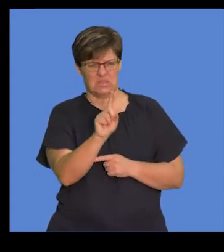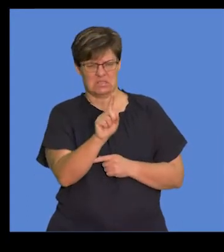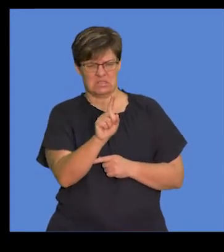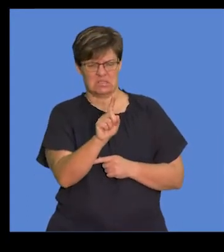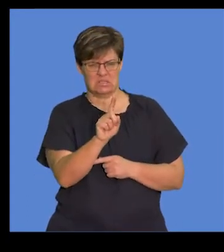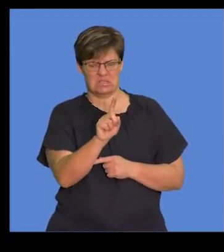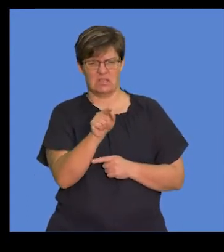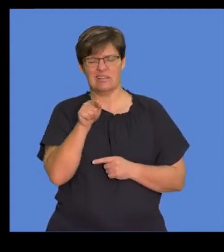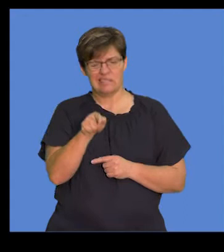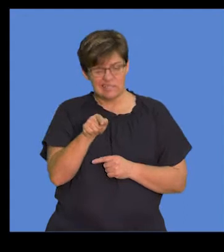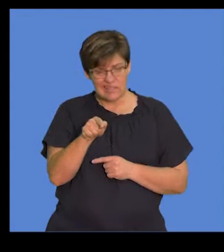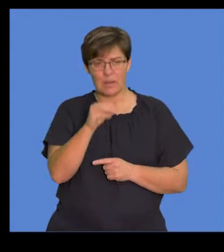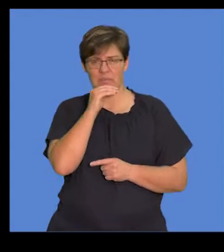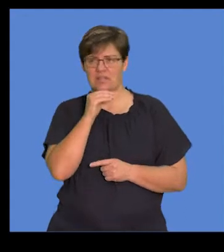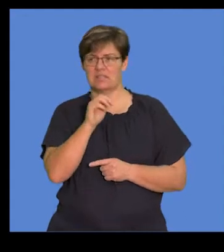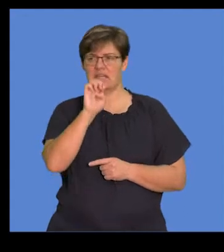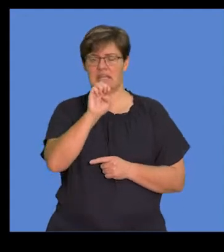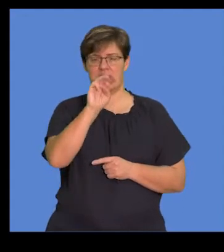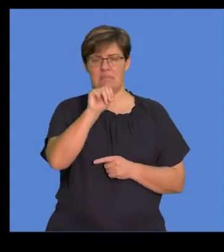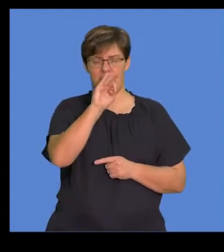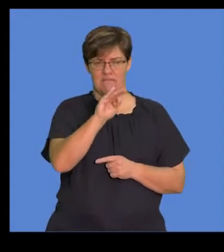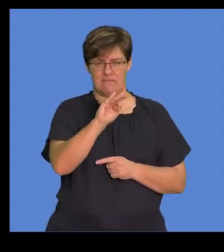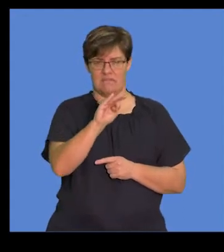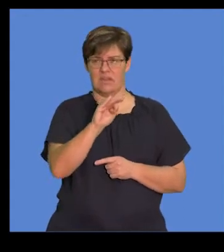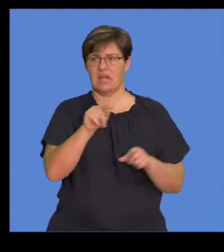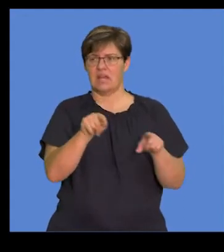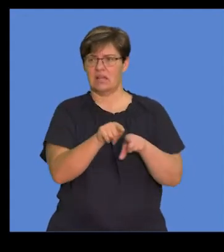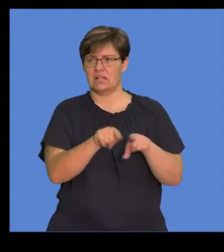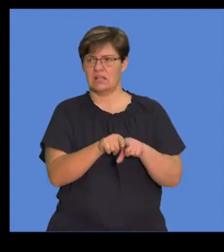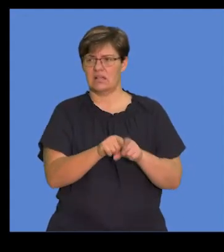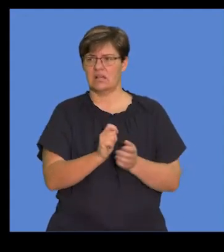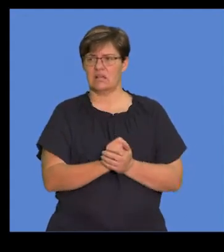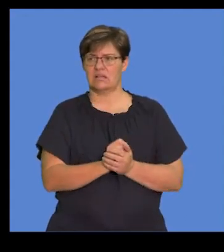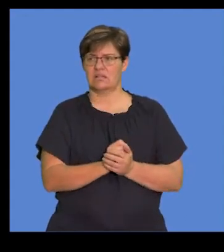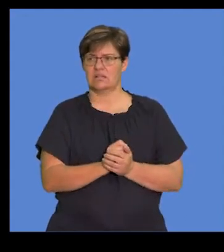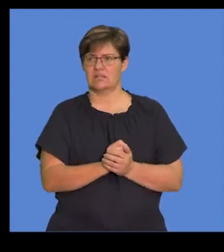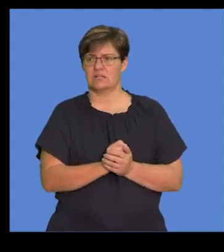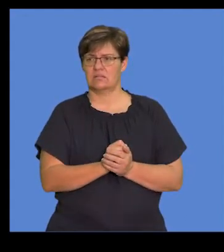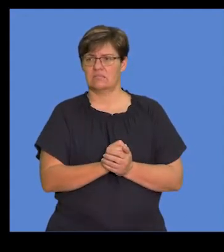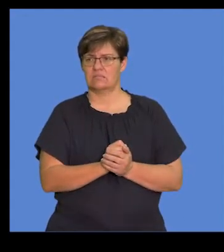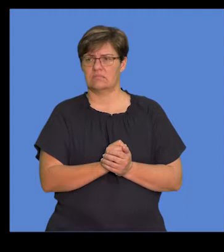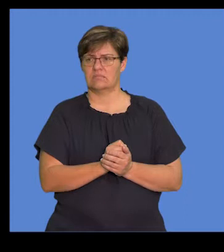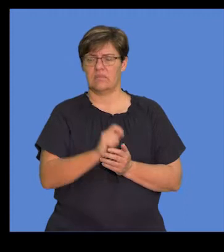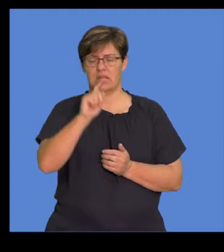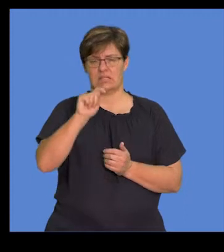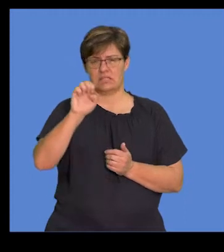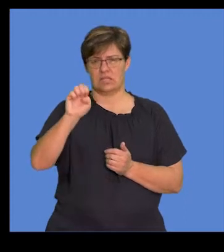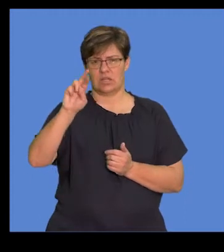EMF, okay, is actually equals to the terminal potential difference, okay?